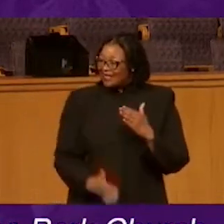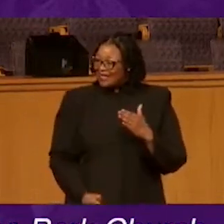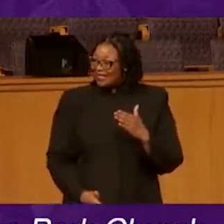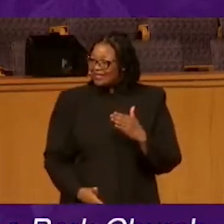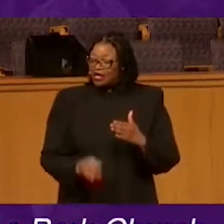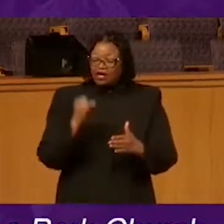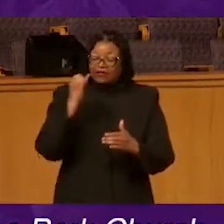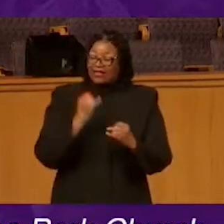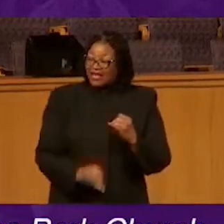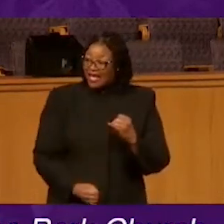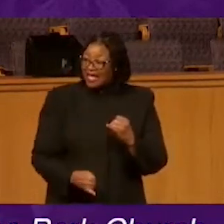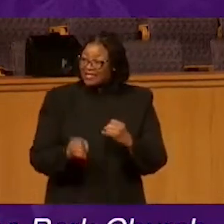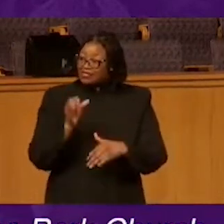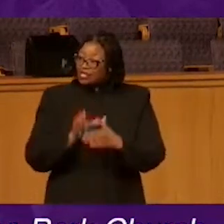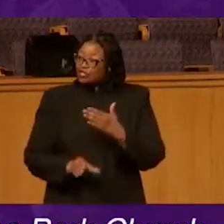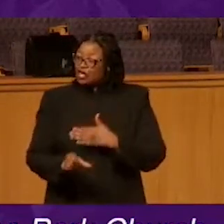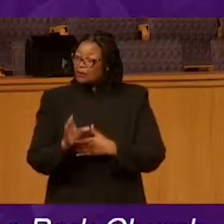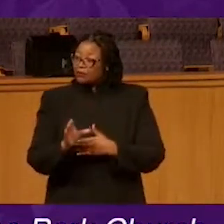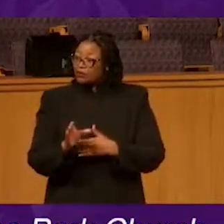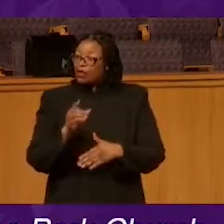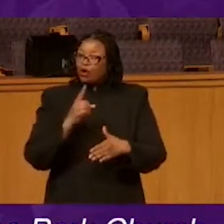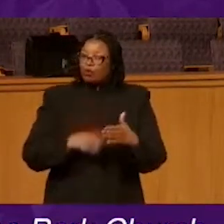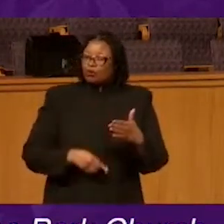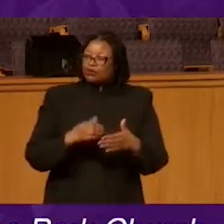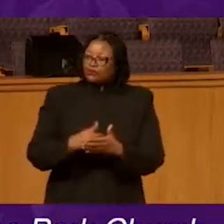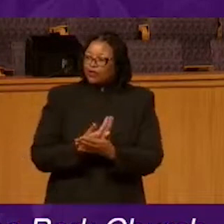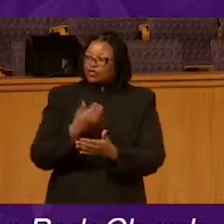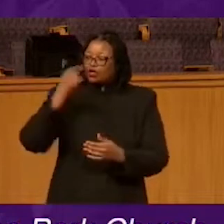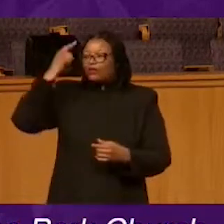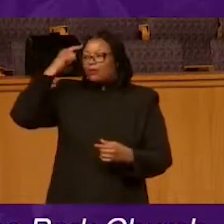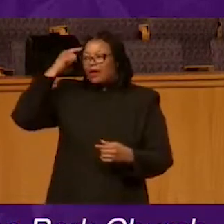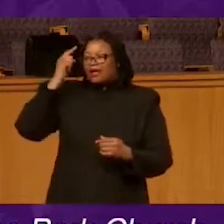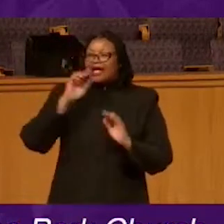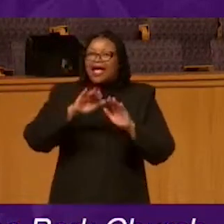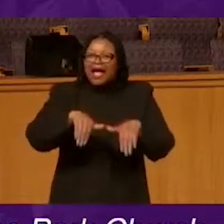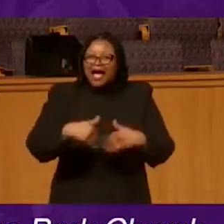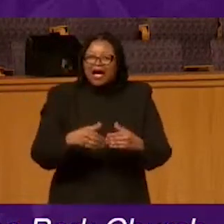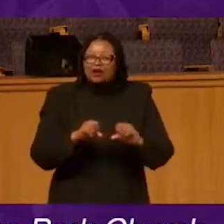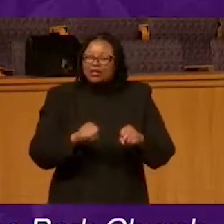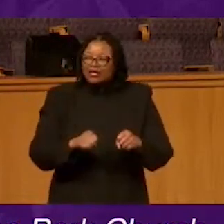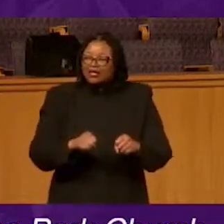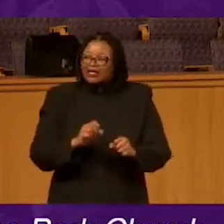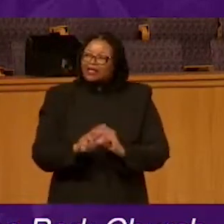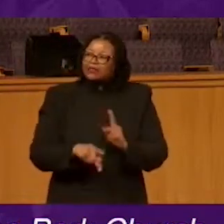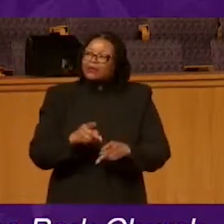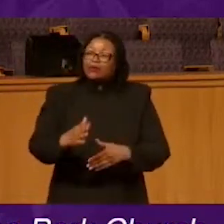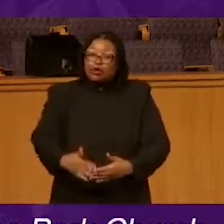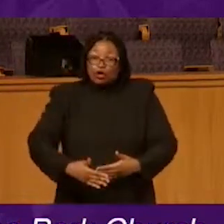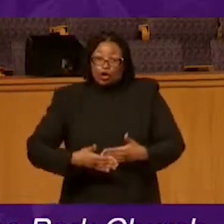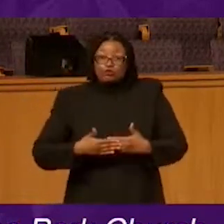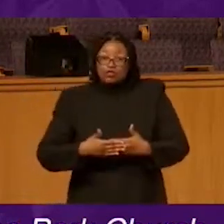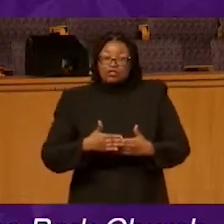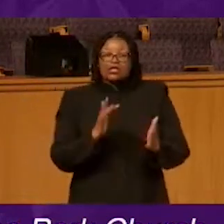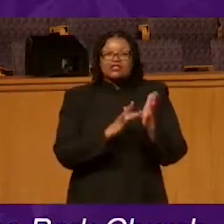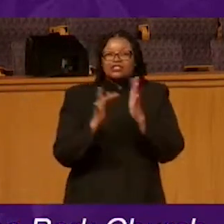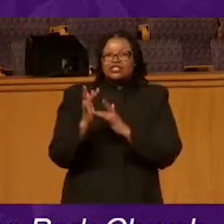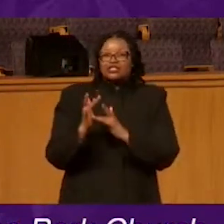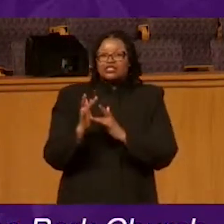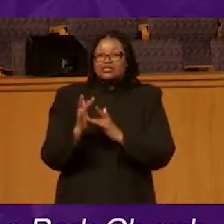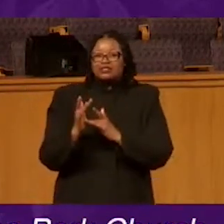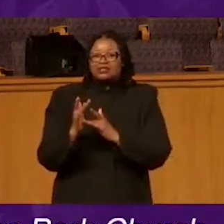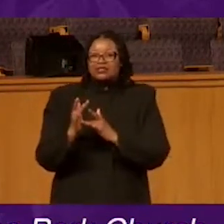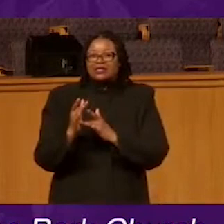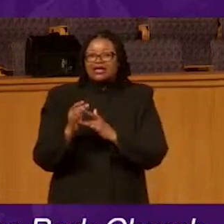last chapter, what was fresh on their minds, how can those closest to Jesus be in his